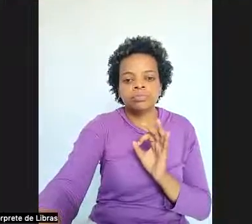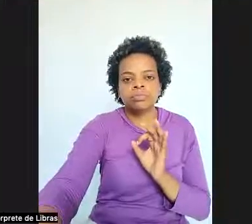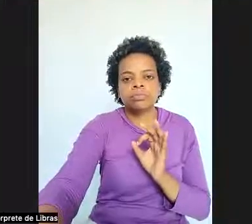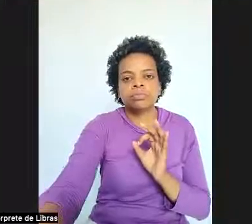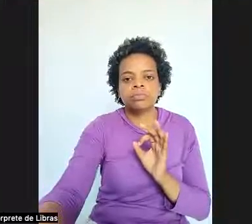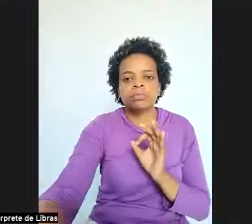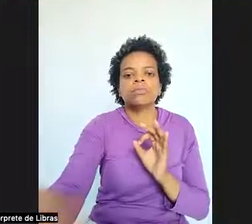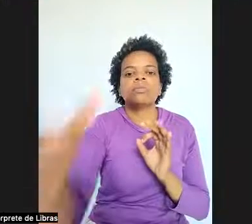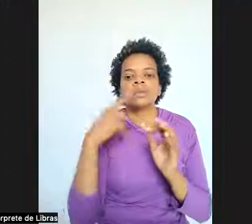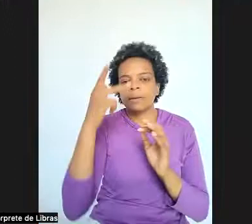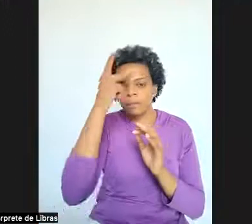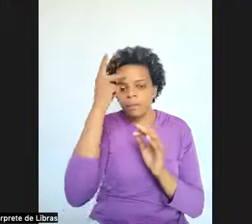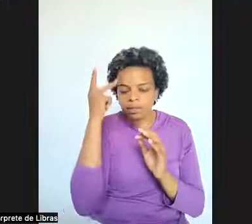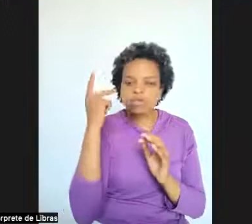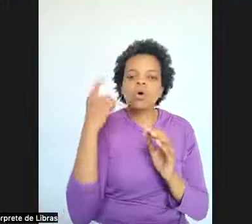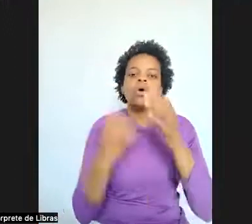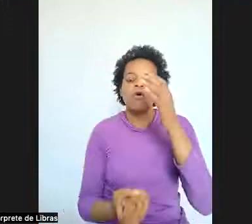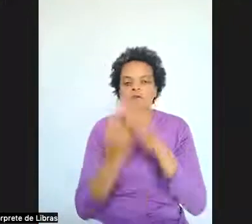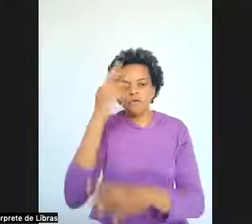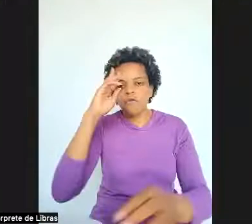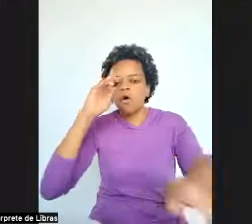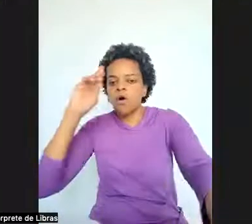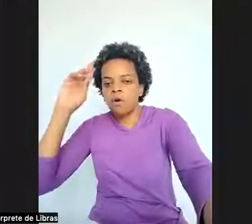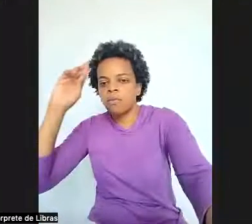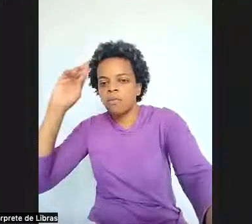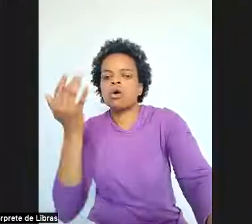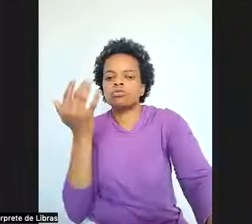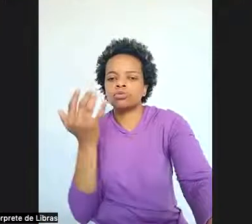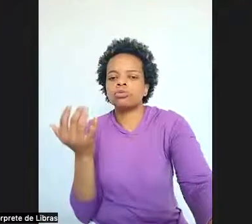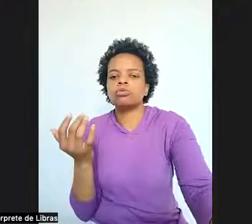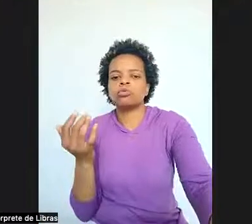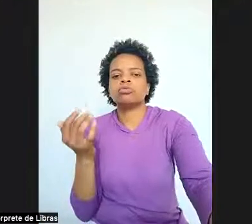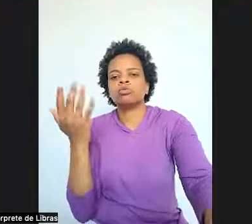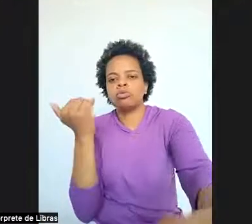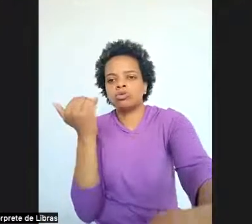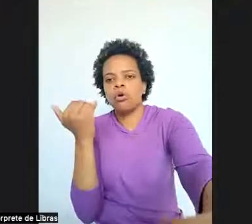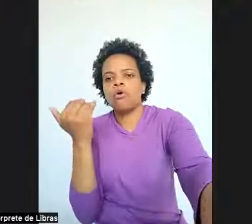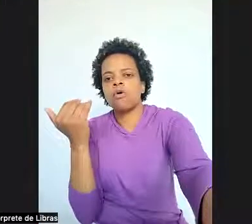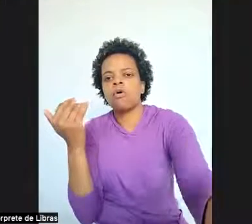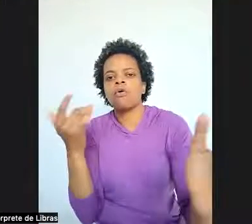So we really promote people engagement, leadership development.